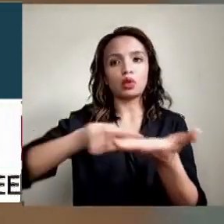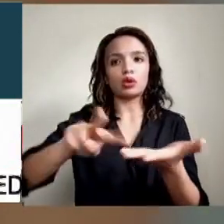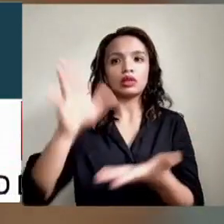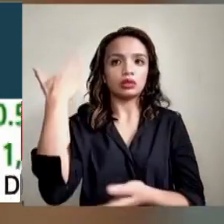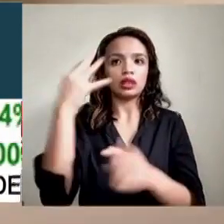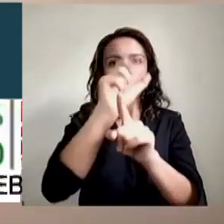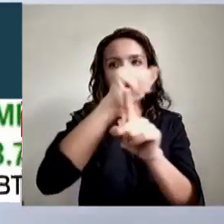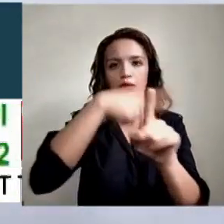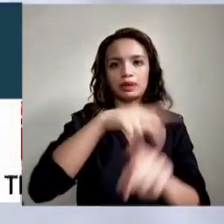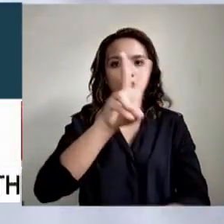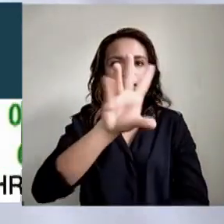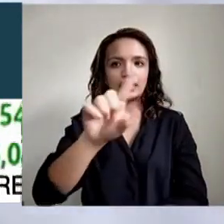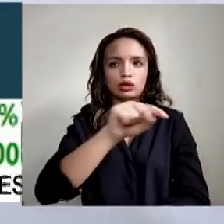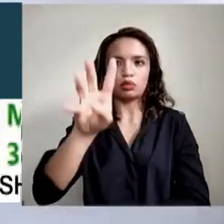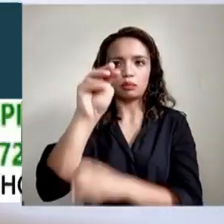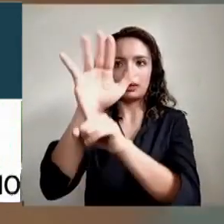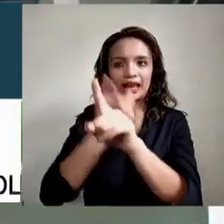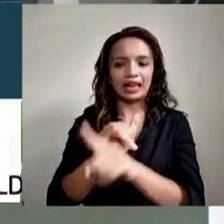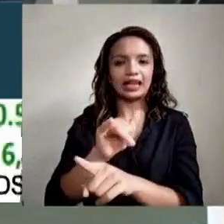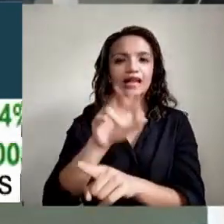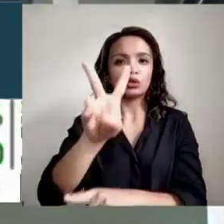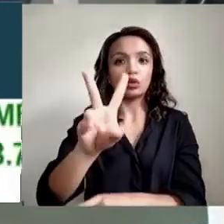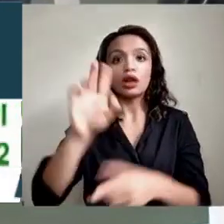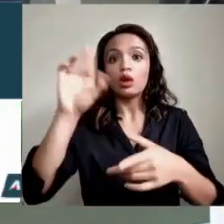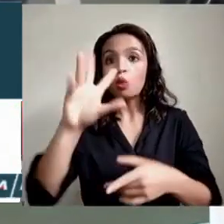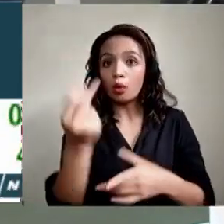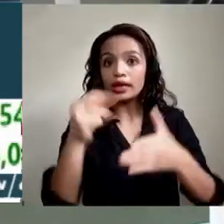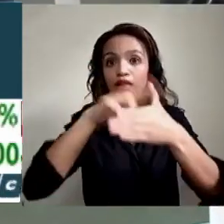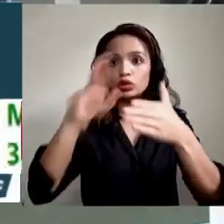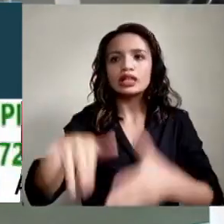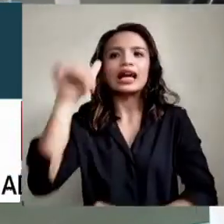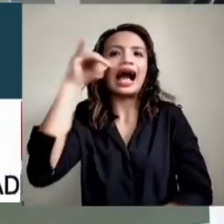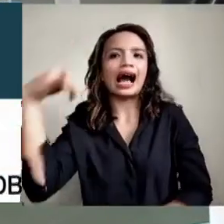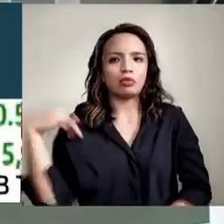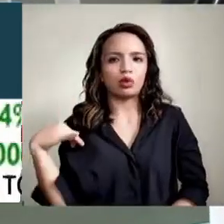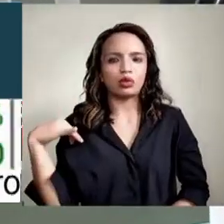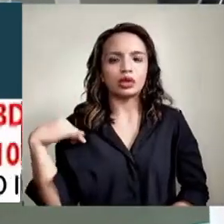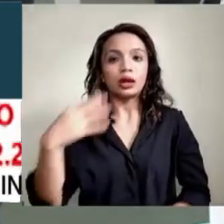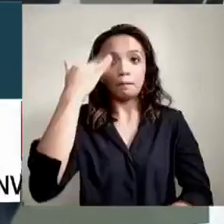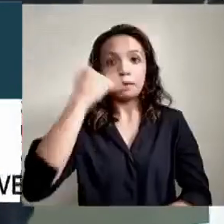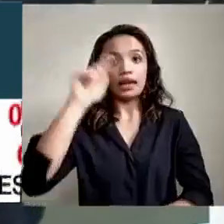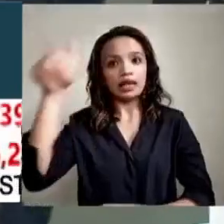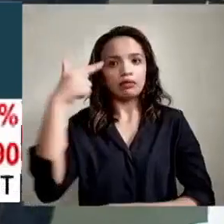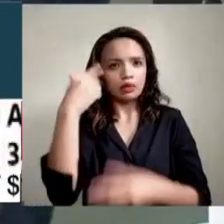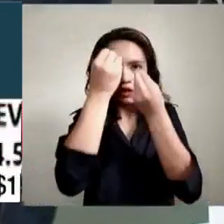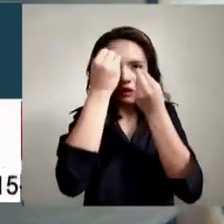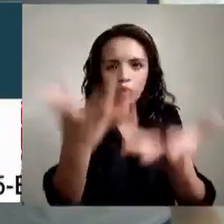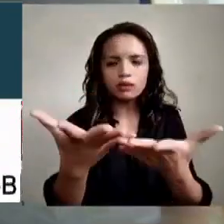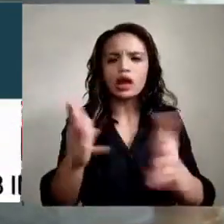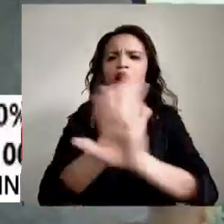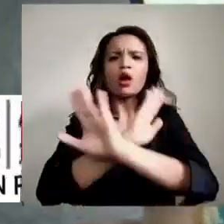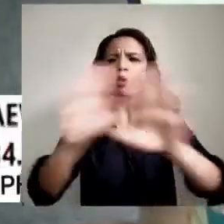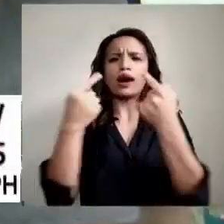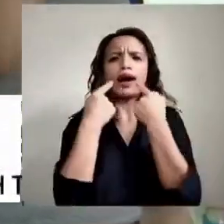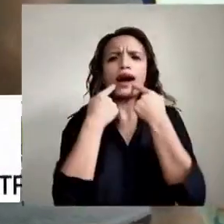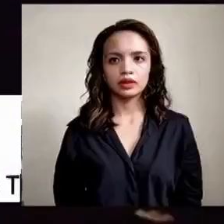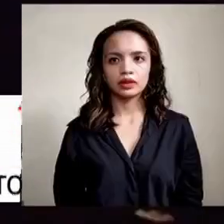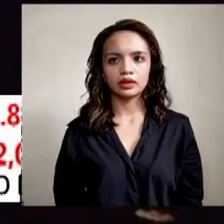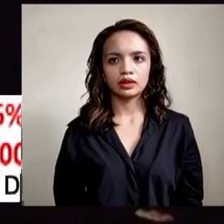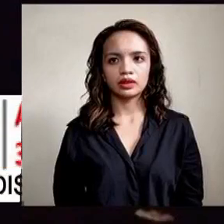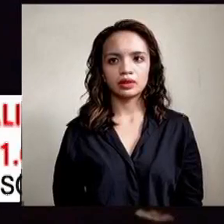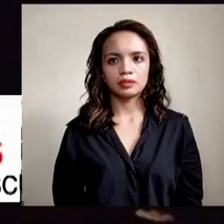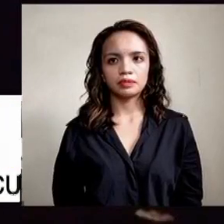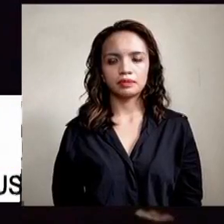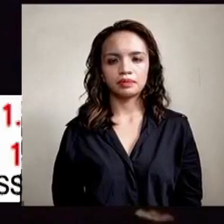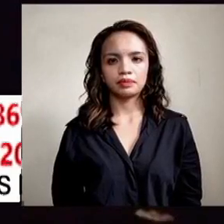The result came just a day after local government units were ordered not to announce vaccine brands that they will administer.